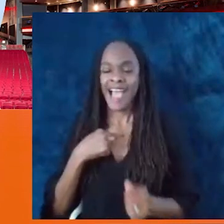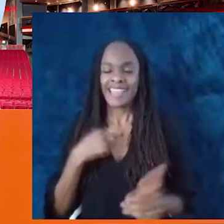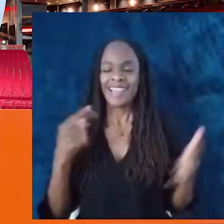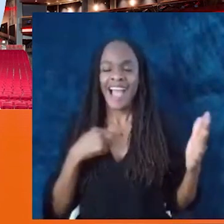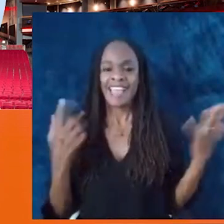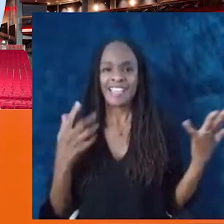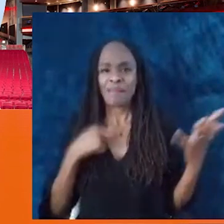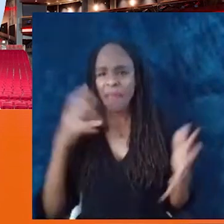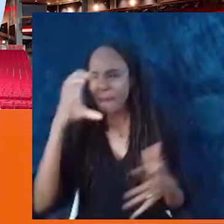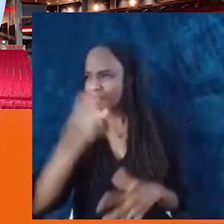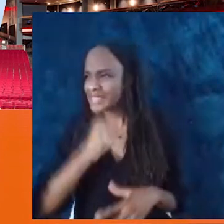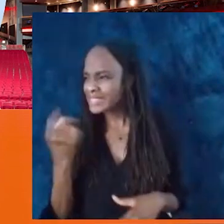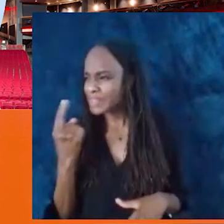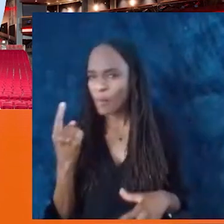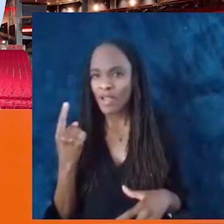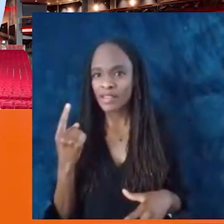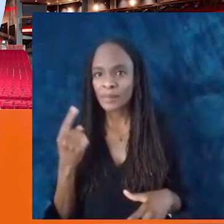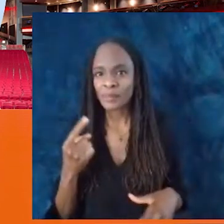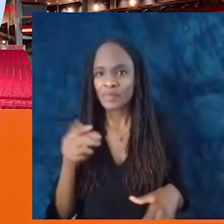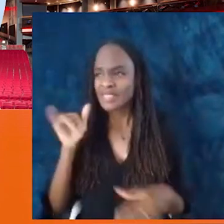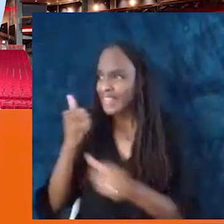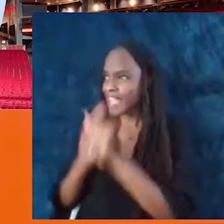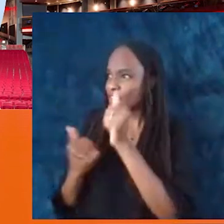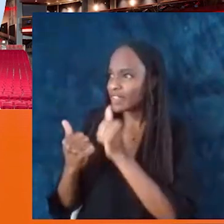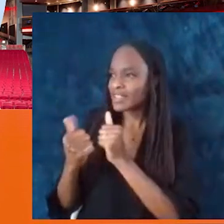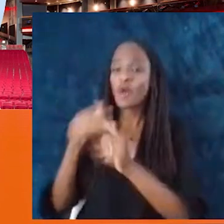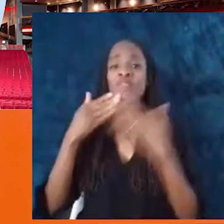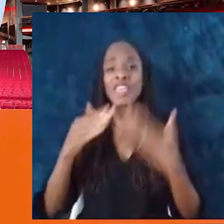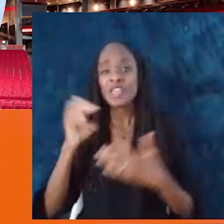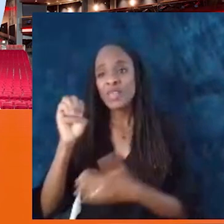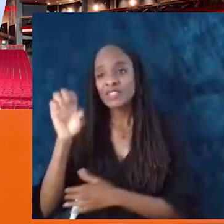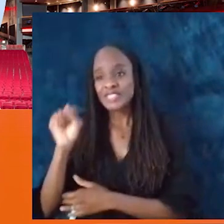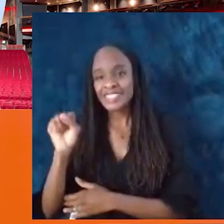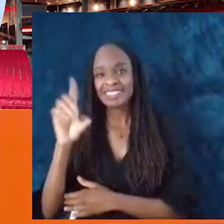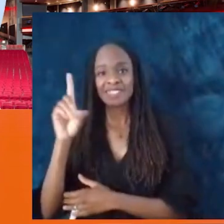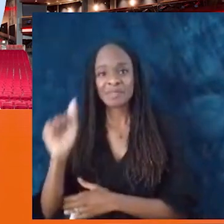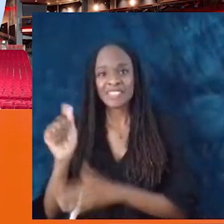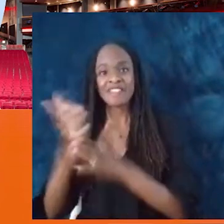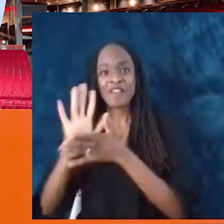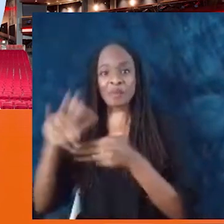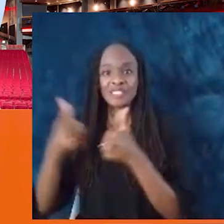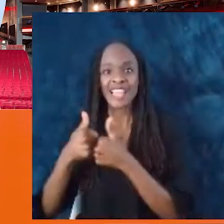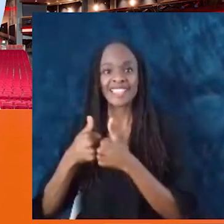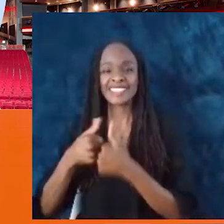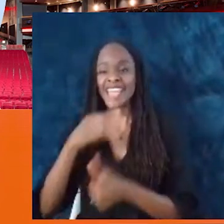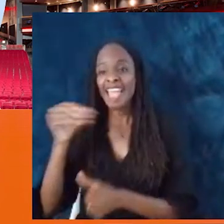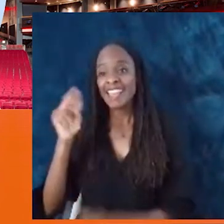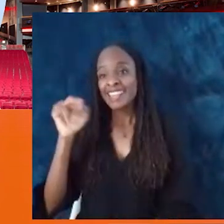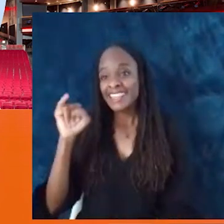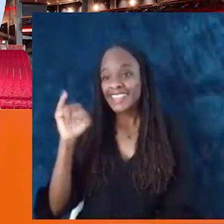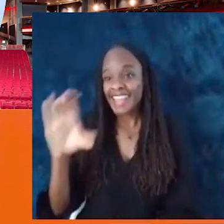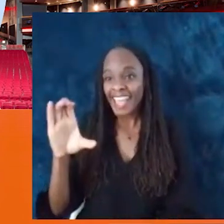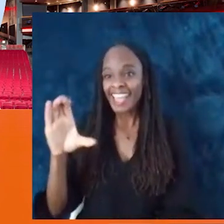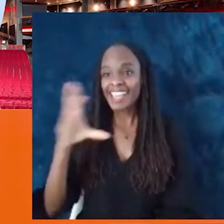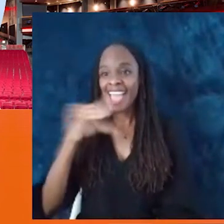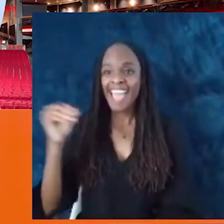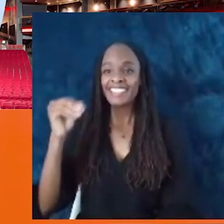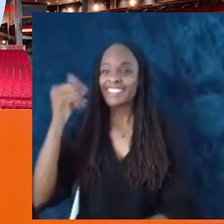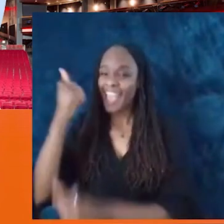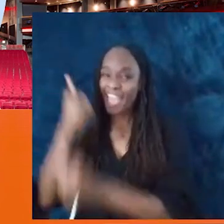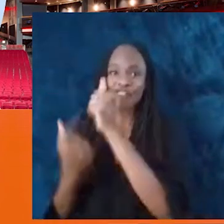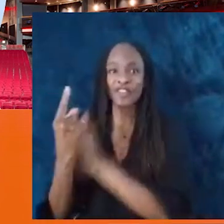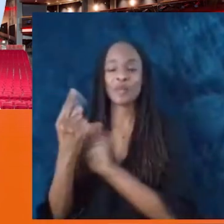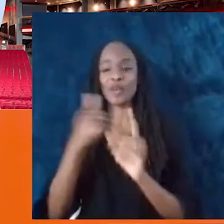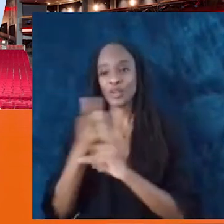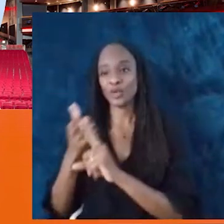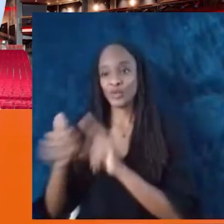am I missing somebody? Thank you, Easterseals Disability Film Challenge, and Nick, and everybody who was nominated,